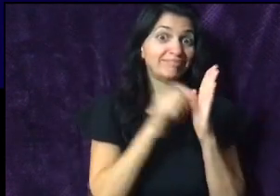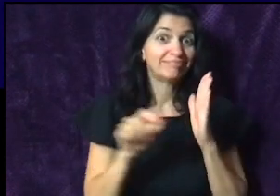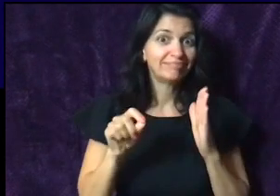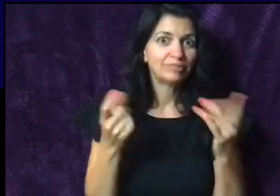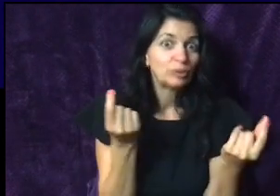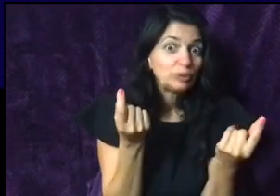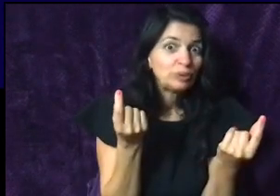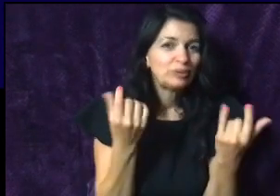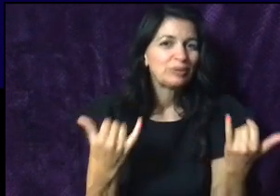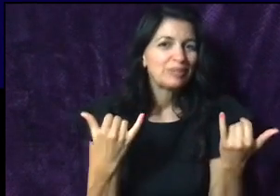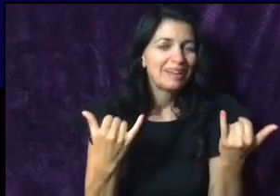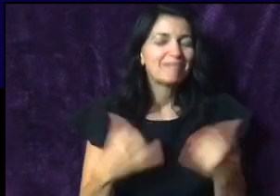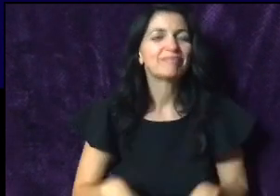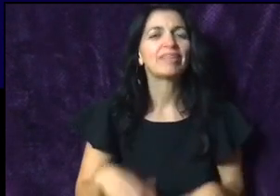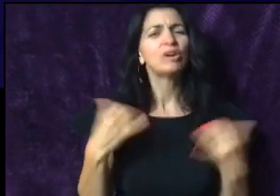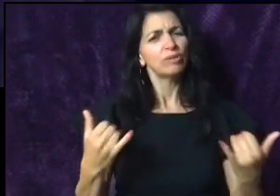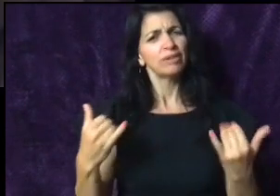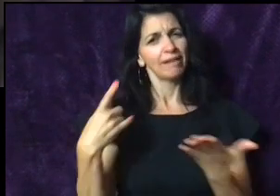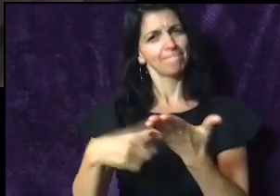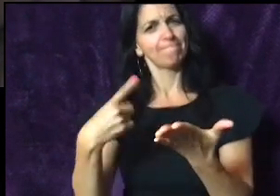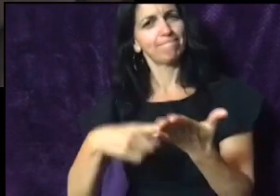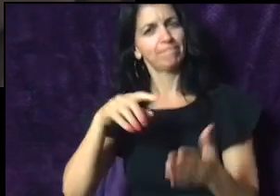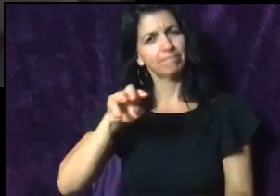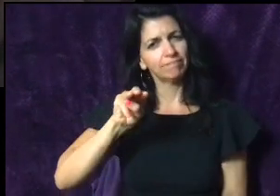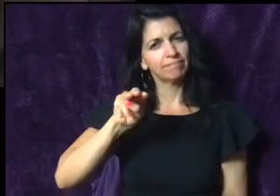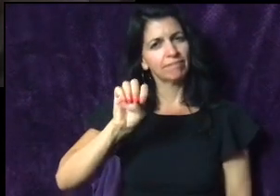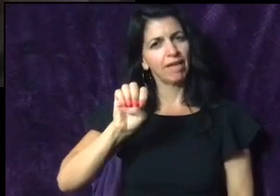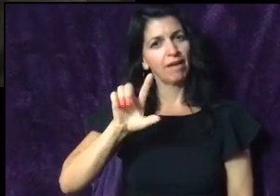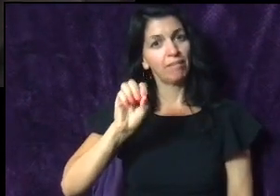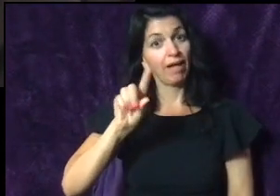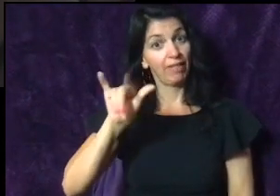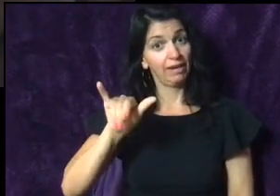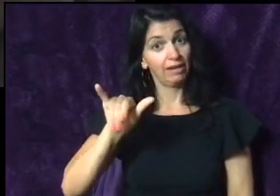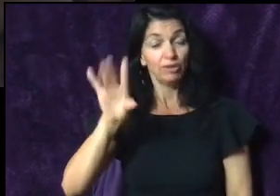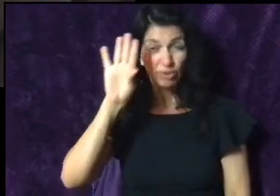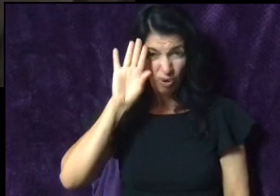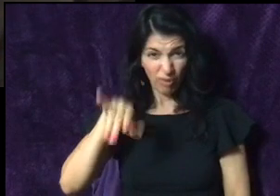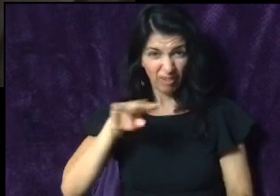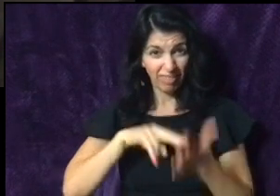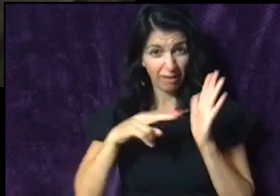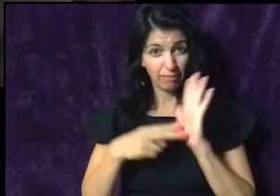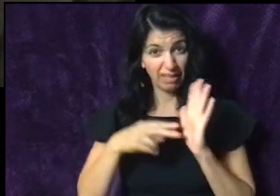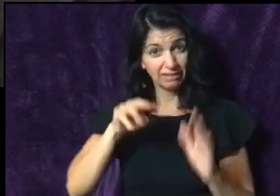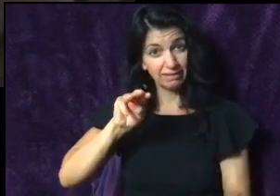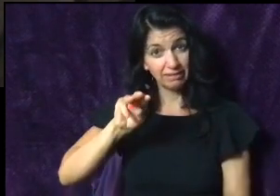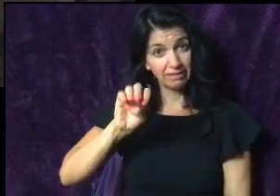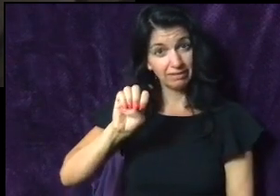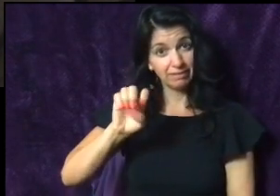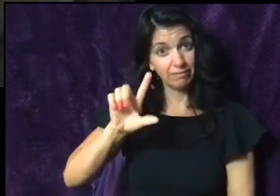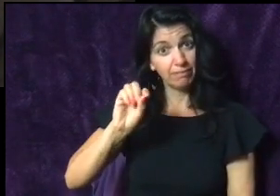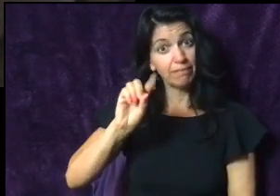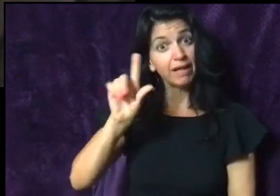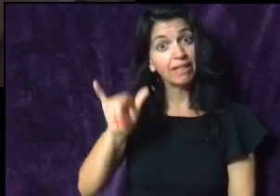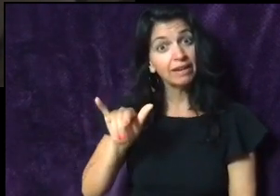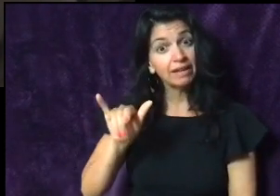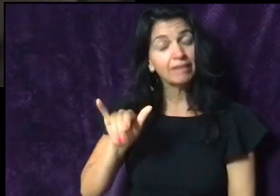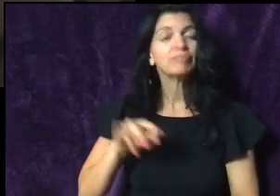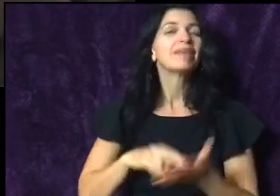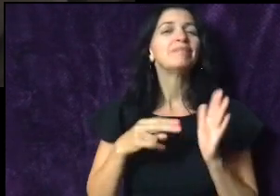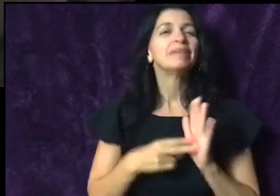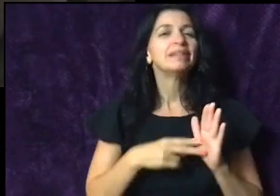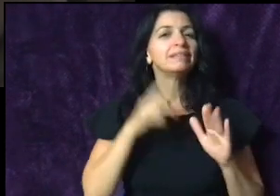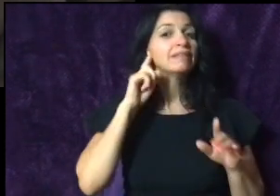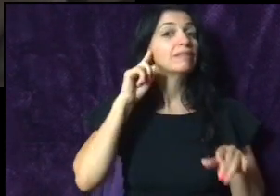you. Today we're going to be talking about melody. Now, do you know already what melody is? Melody is